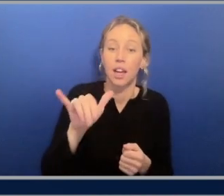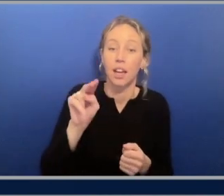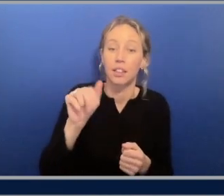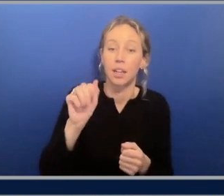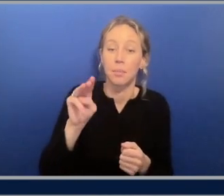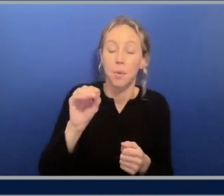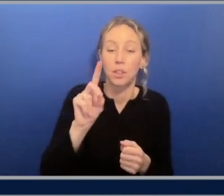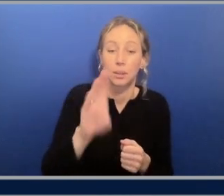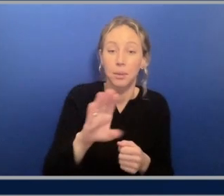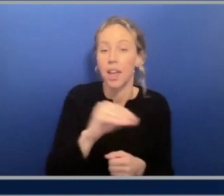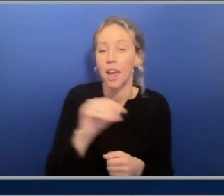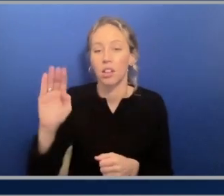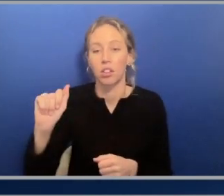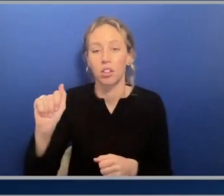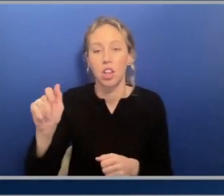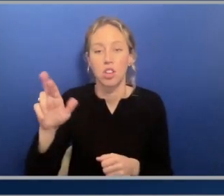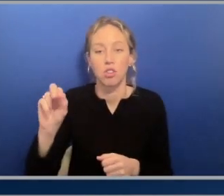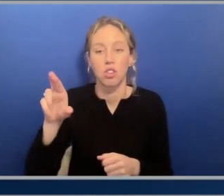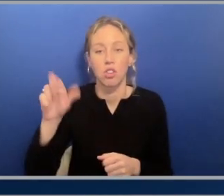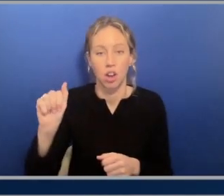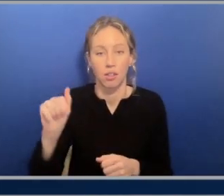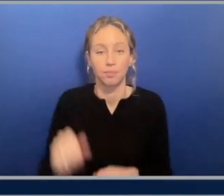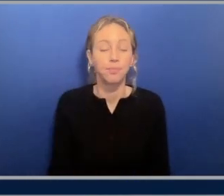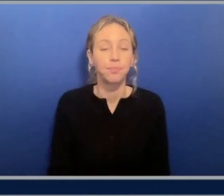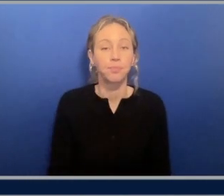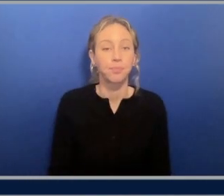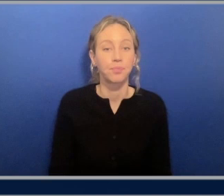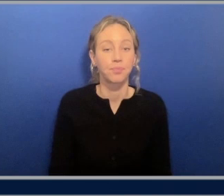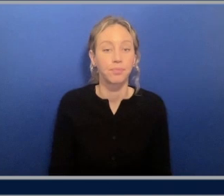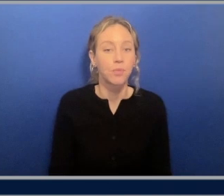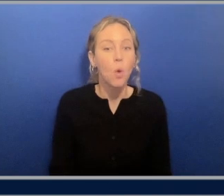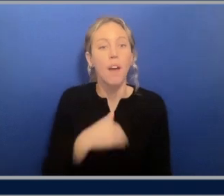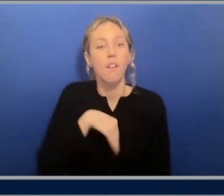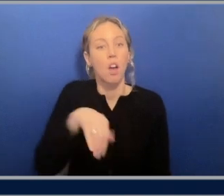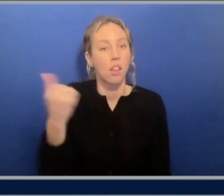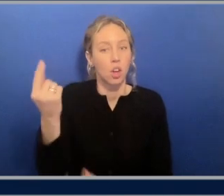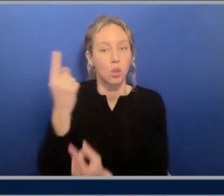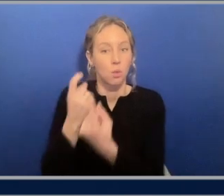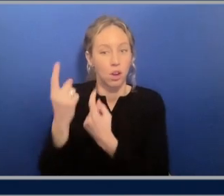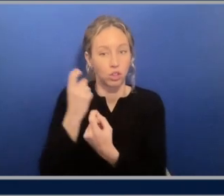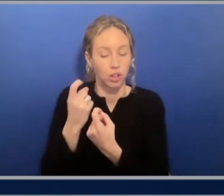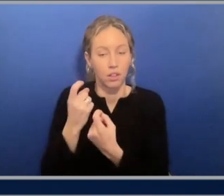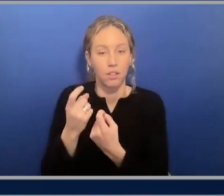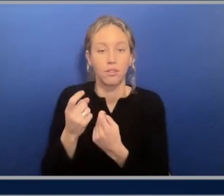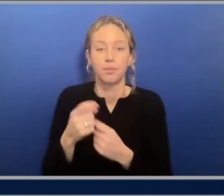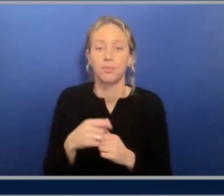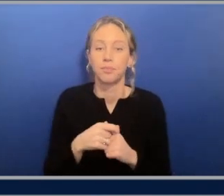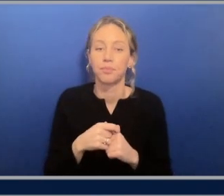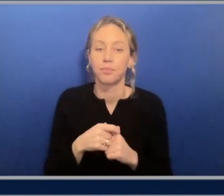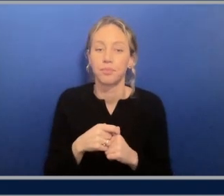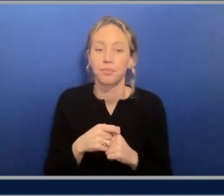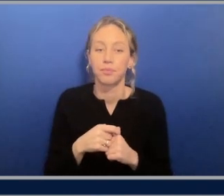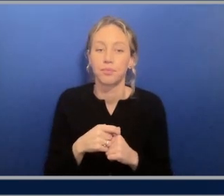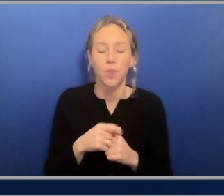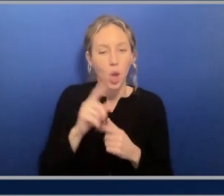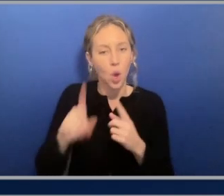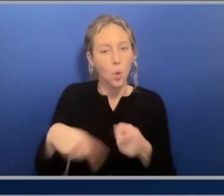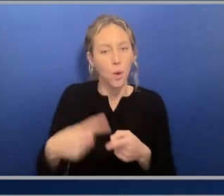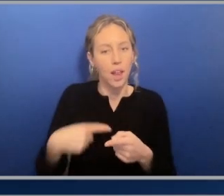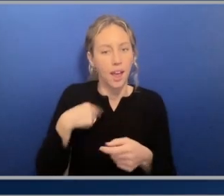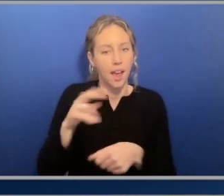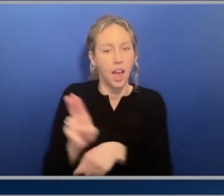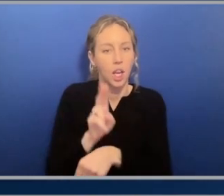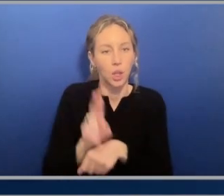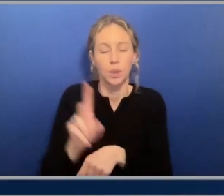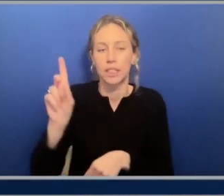that, and we got another question here from Instead Qualification. When should I be using DSQL